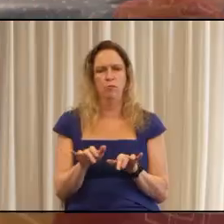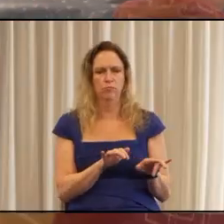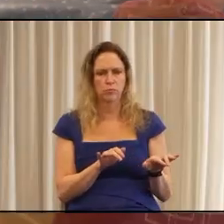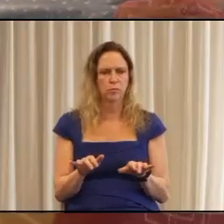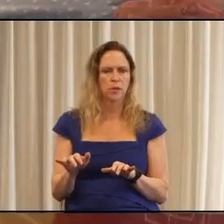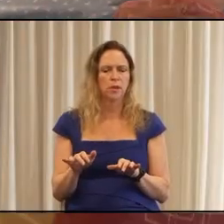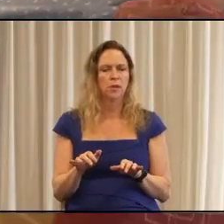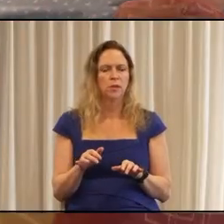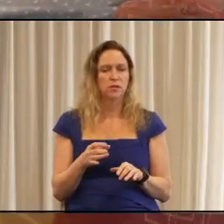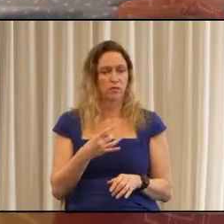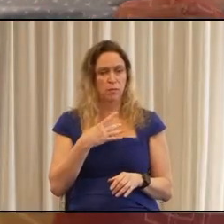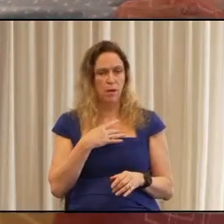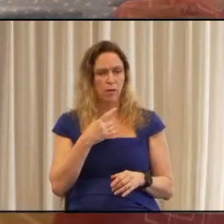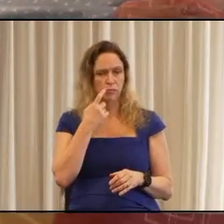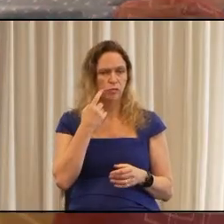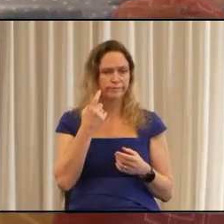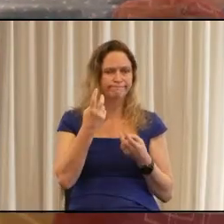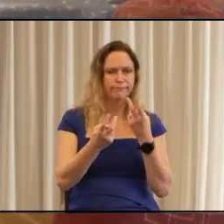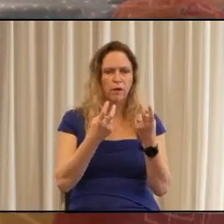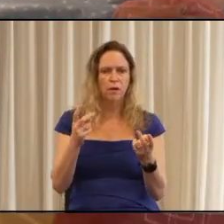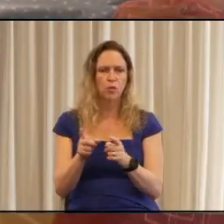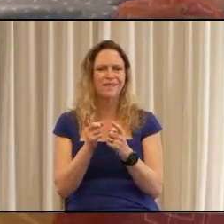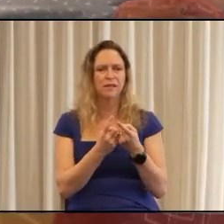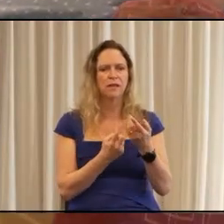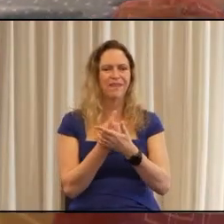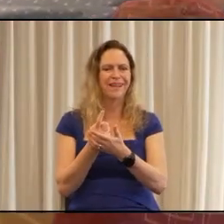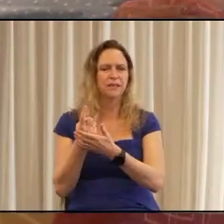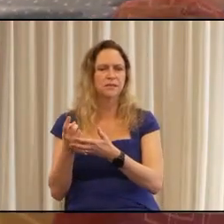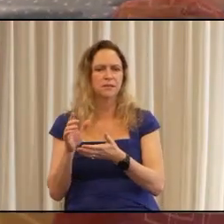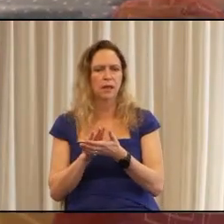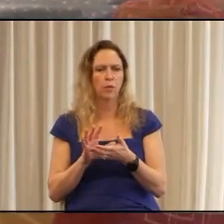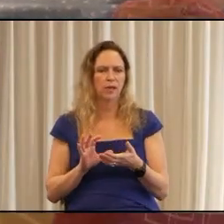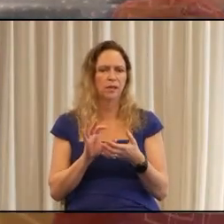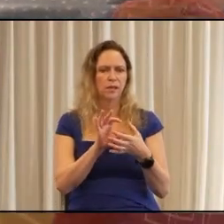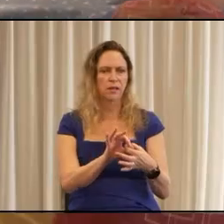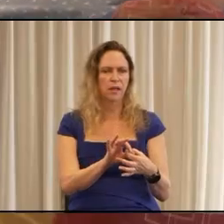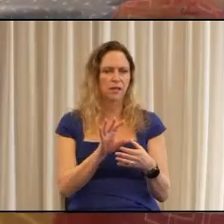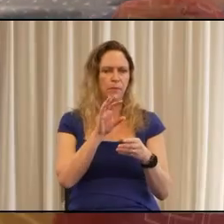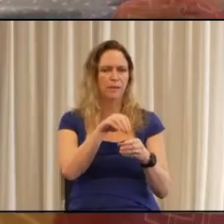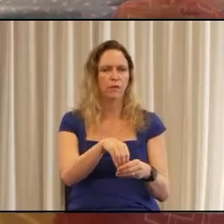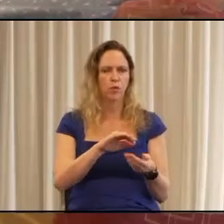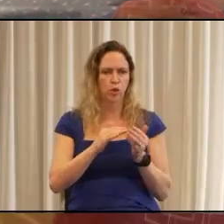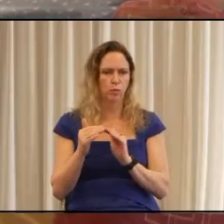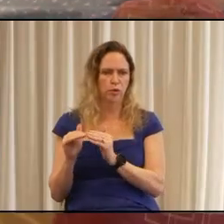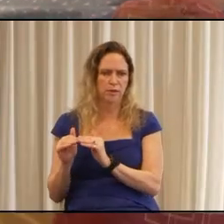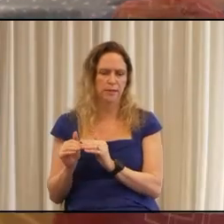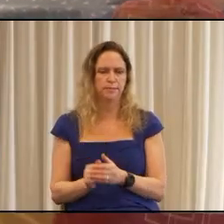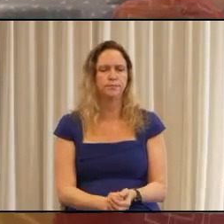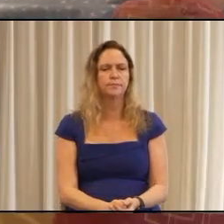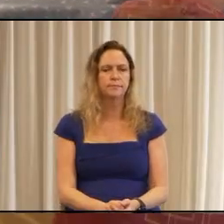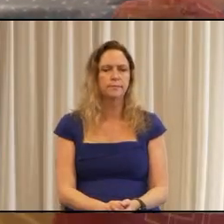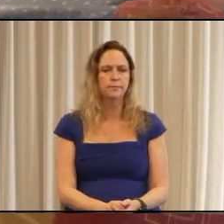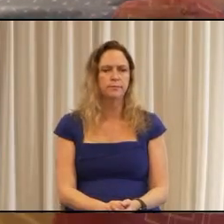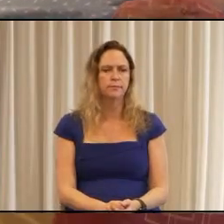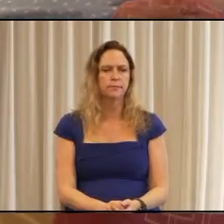for any opportunity that's connecting with community, and how can we tap into that? That was the original. And